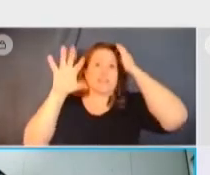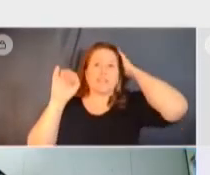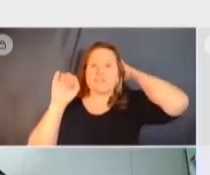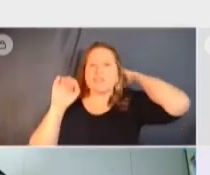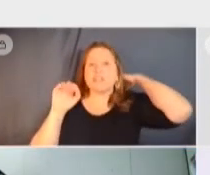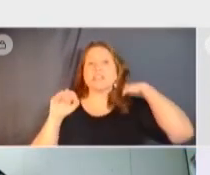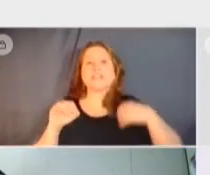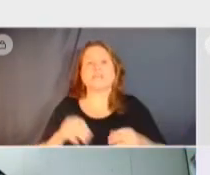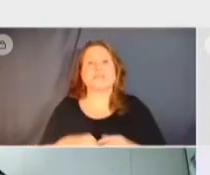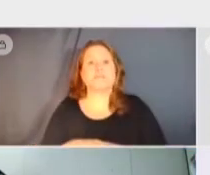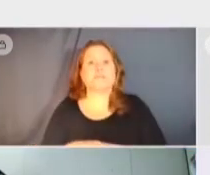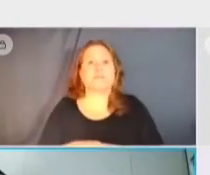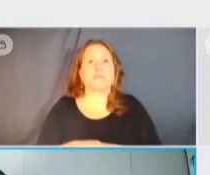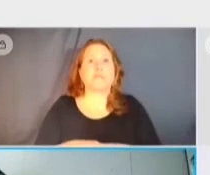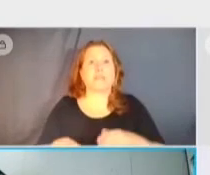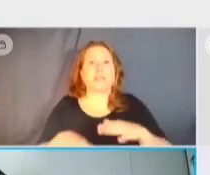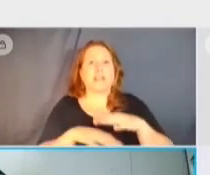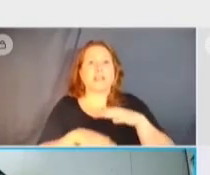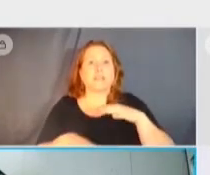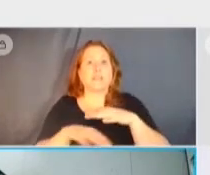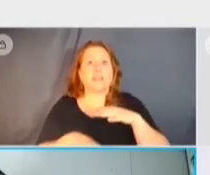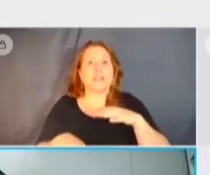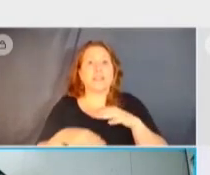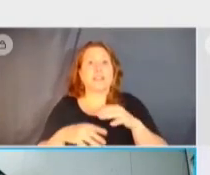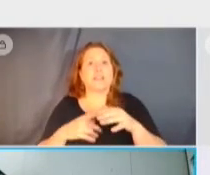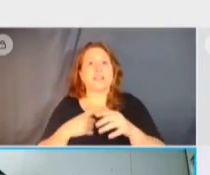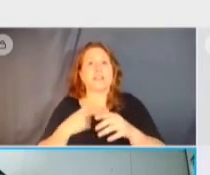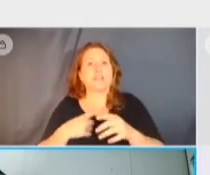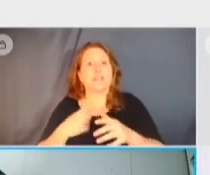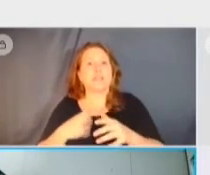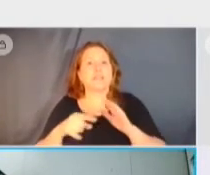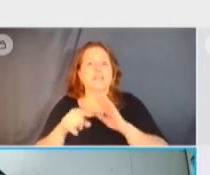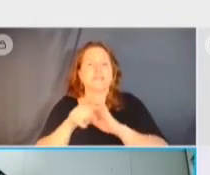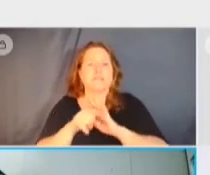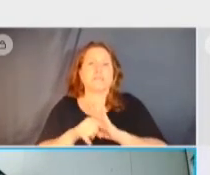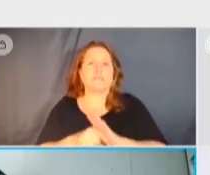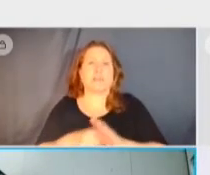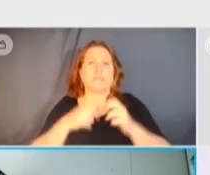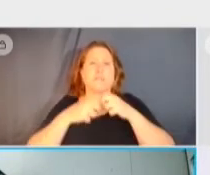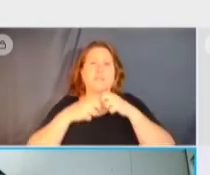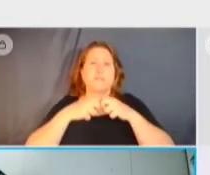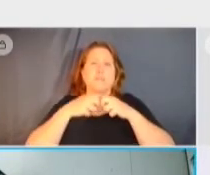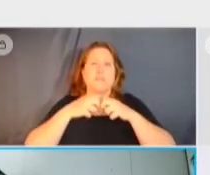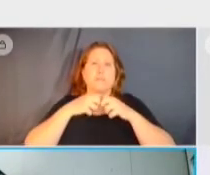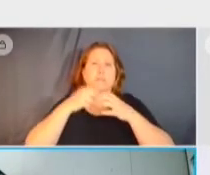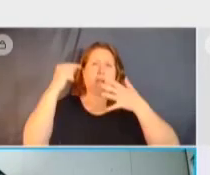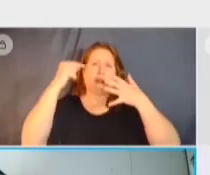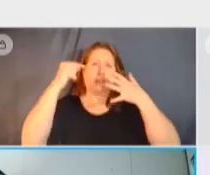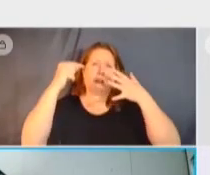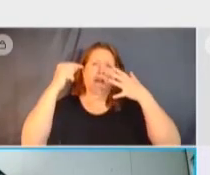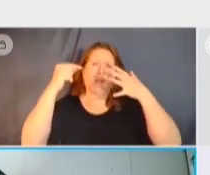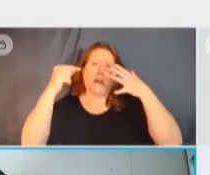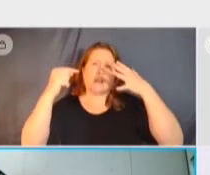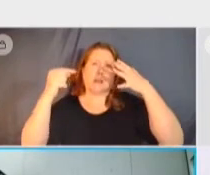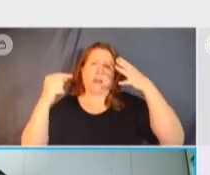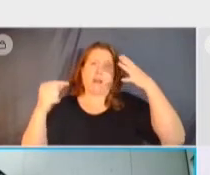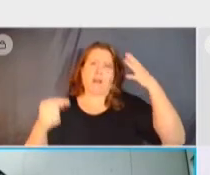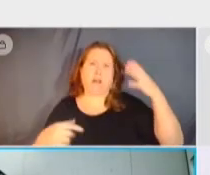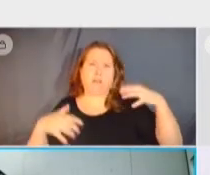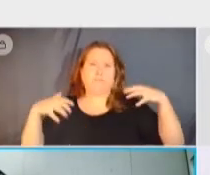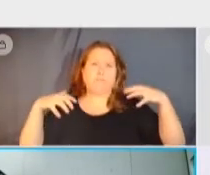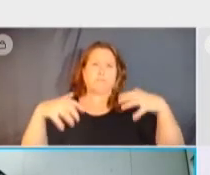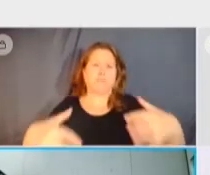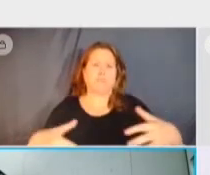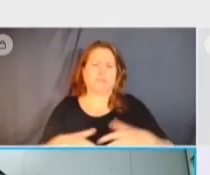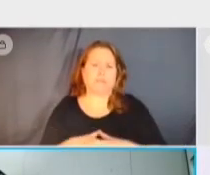preliminary deficiencies that they're working through right now. I am advised by our staff that